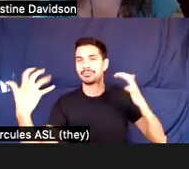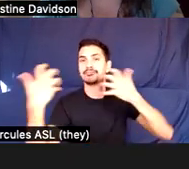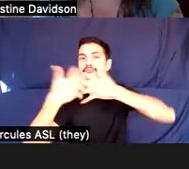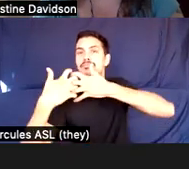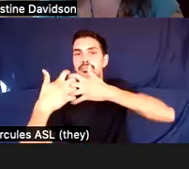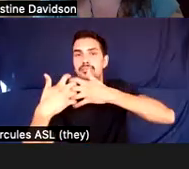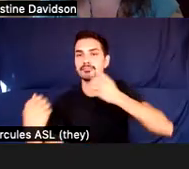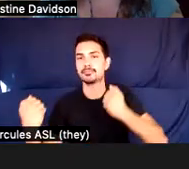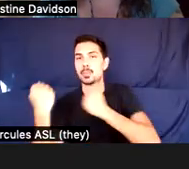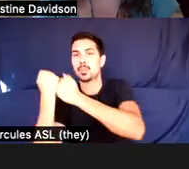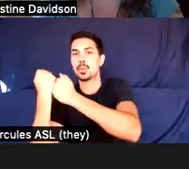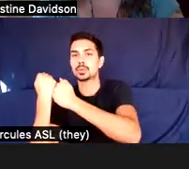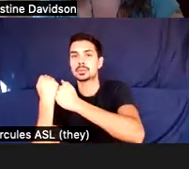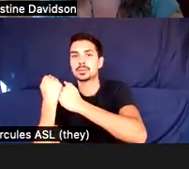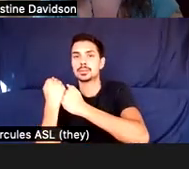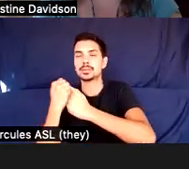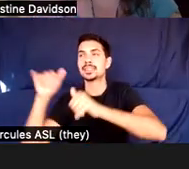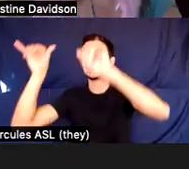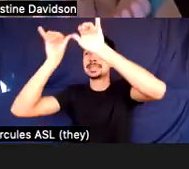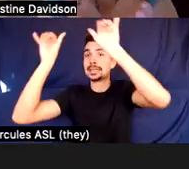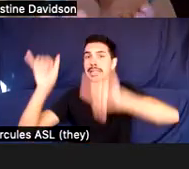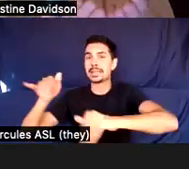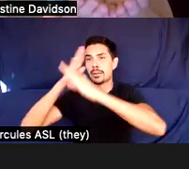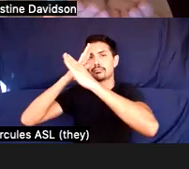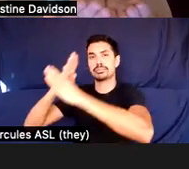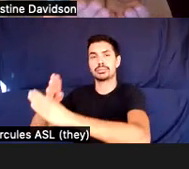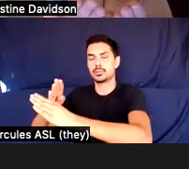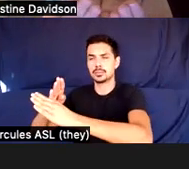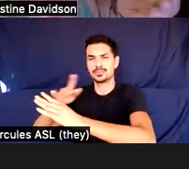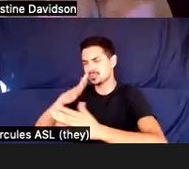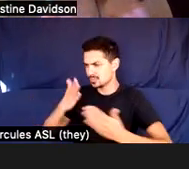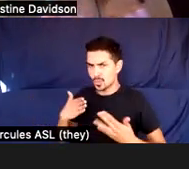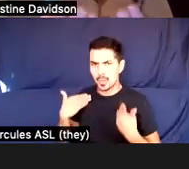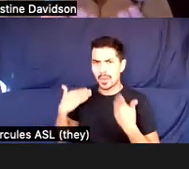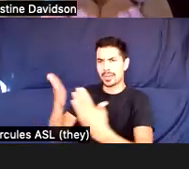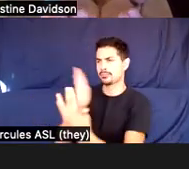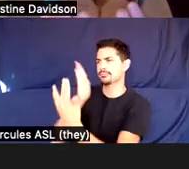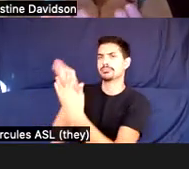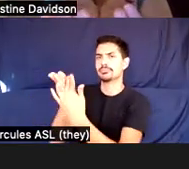systems, removing those barriers, always carrying their stories, you know,